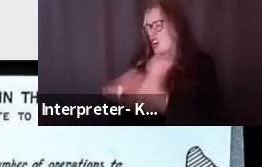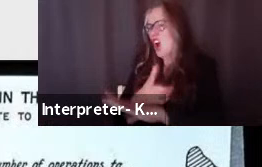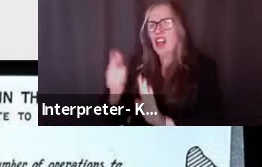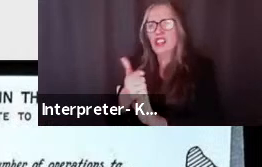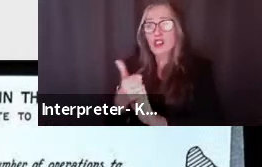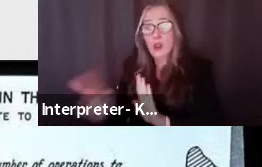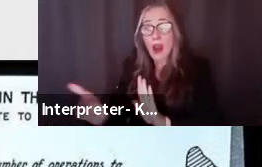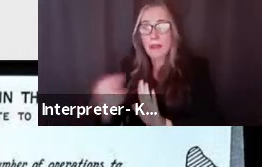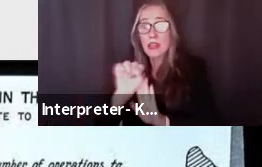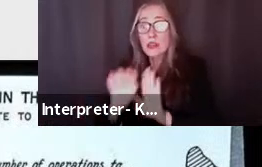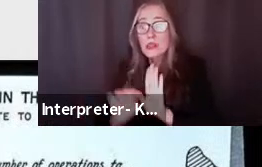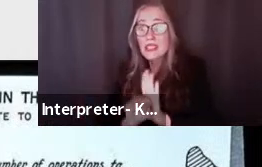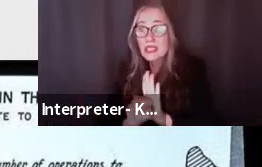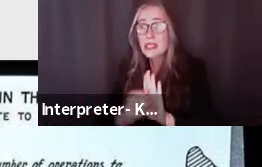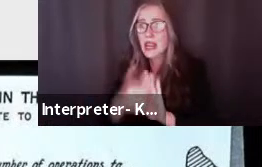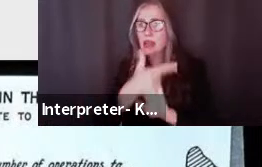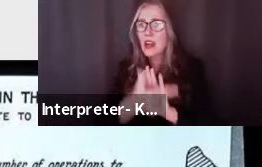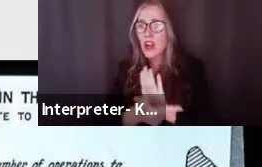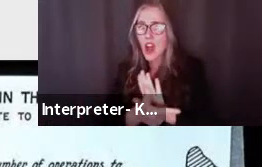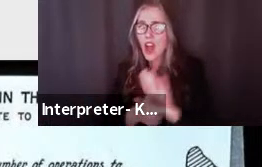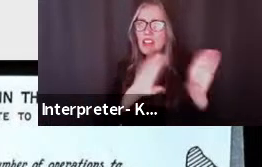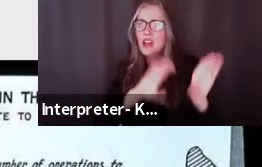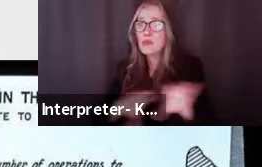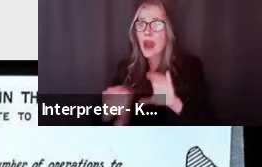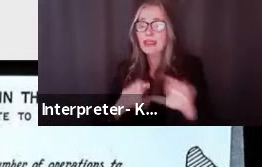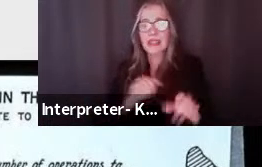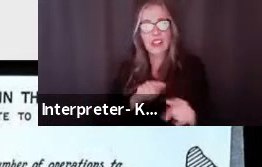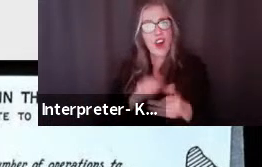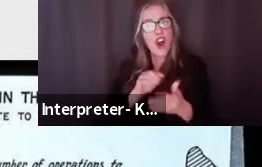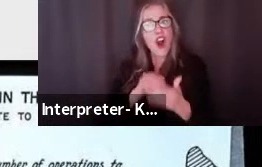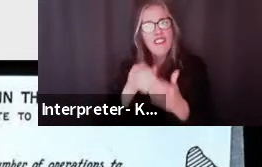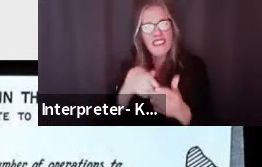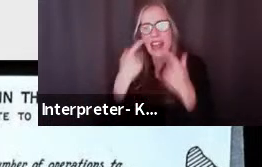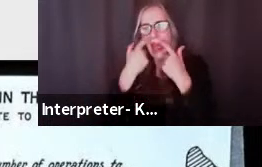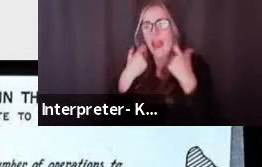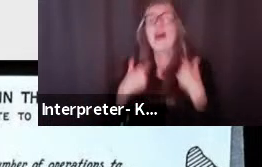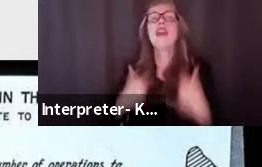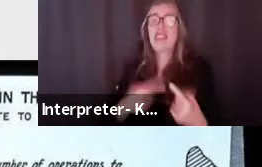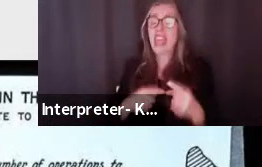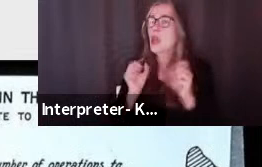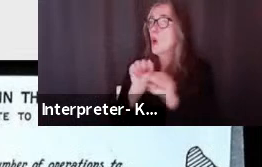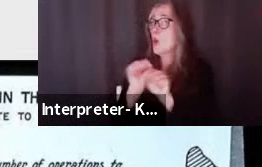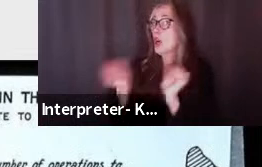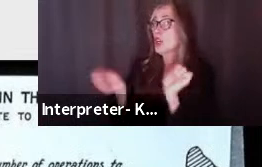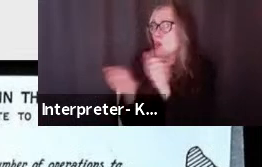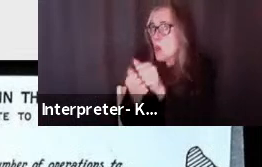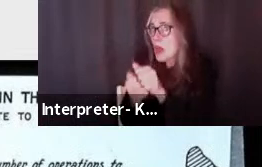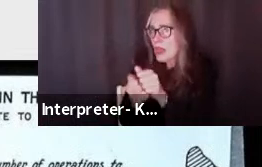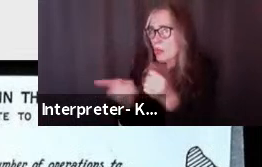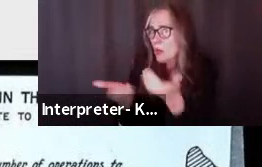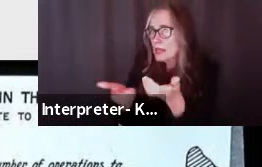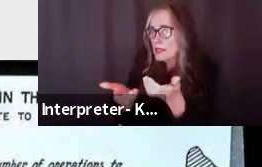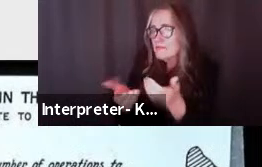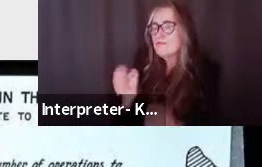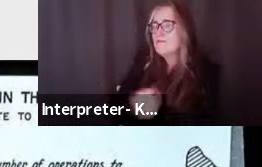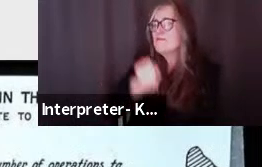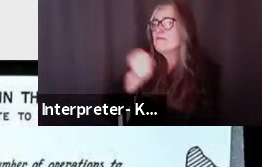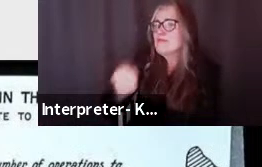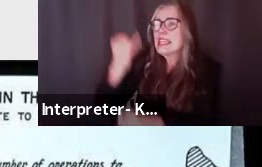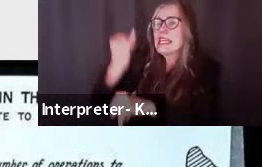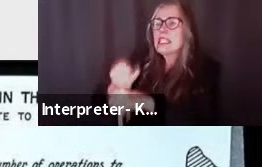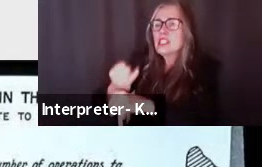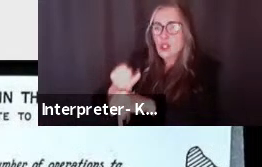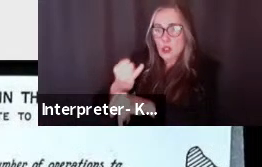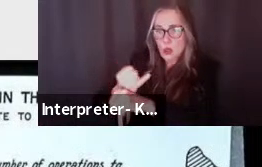sterilization often intersected with practices of institutional confinement and as we know from the work of several